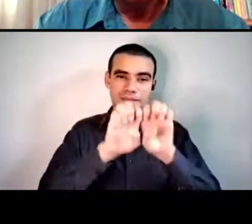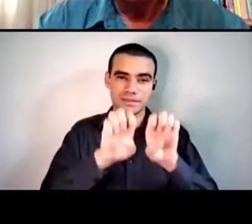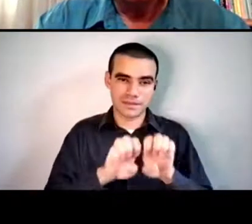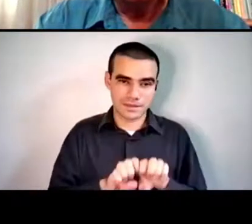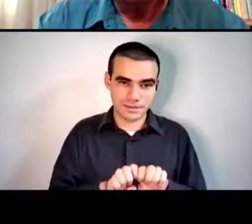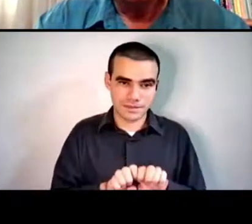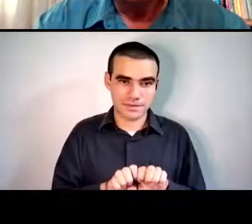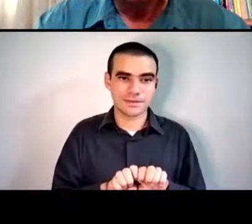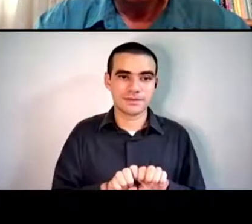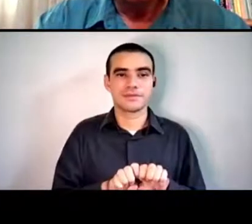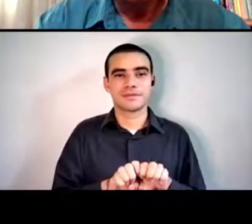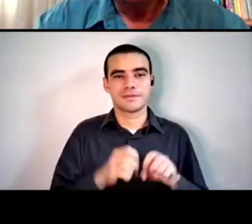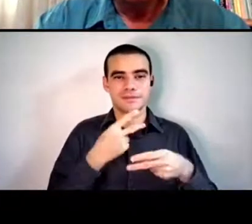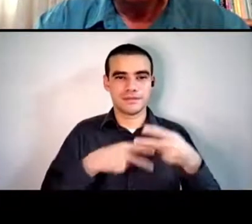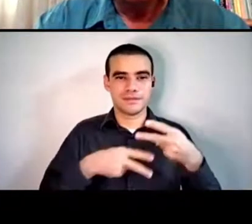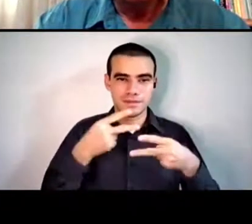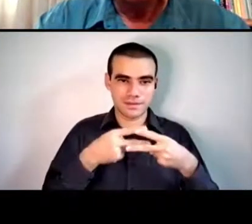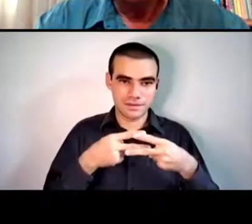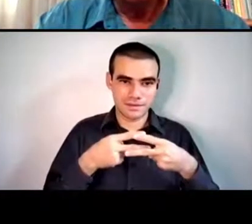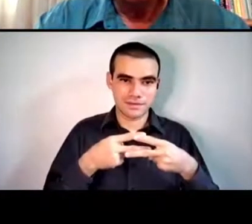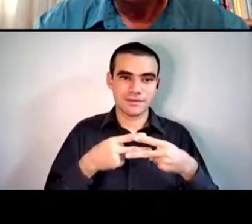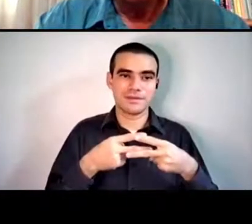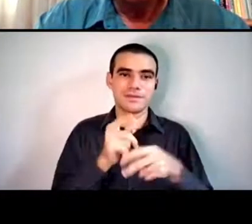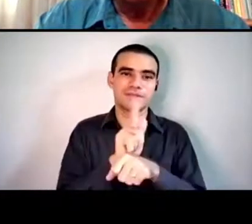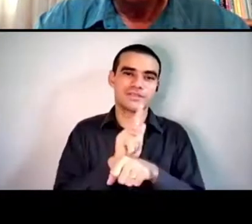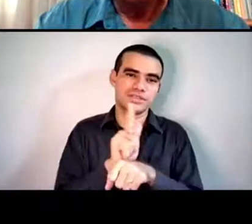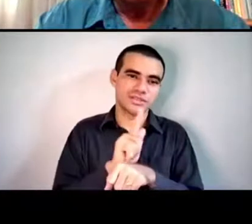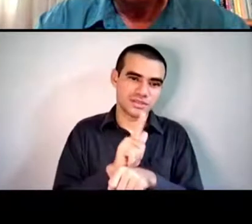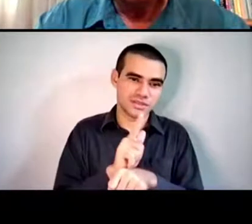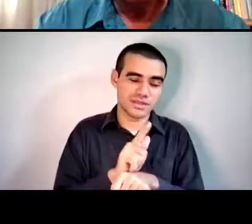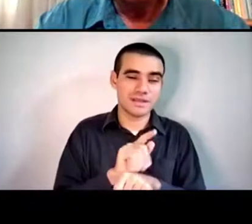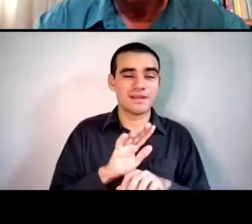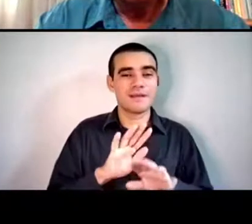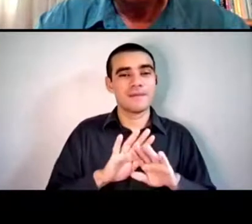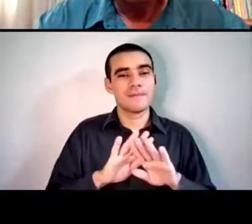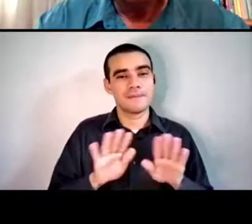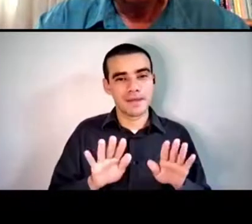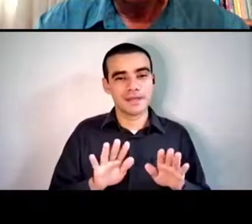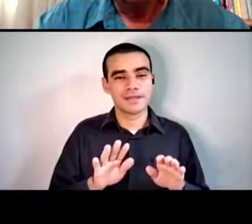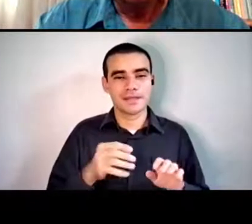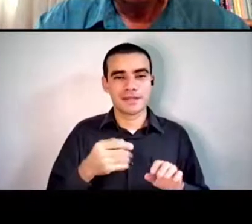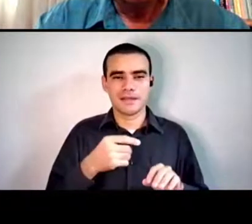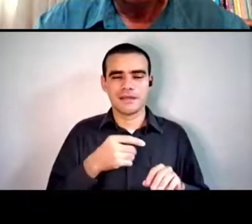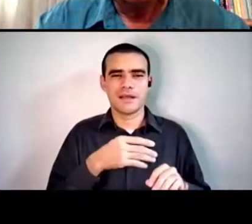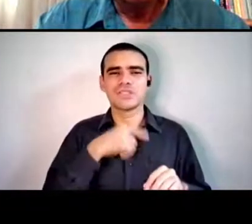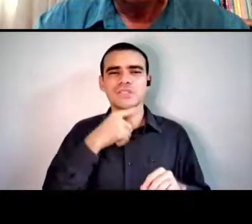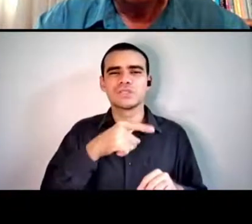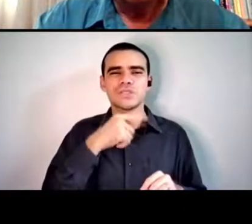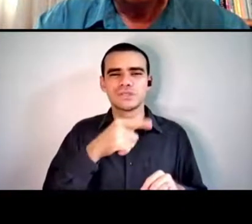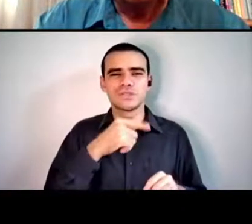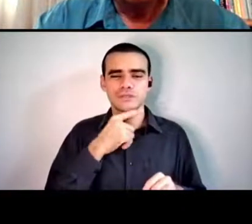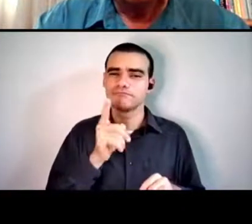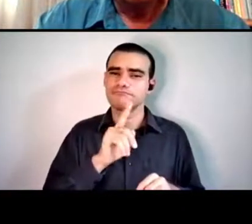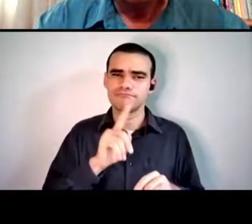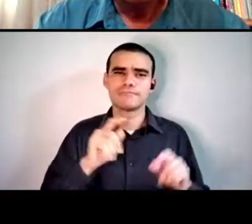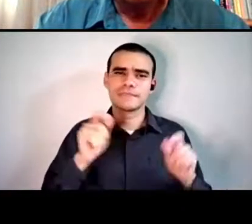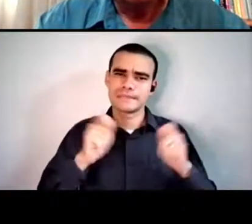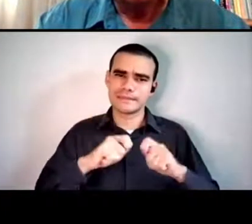the structure is very complicated, the management, but I don't see it as impossible.